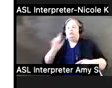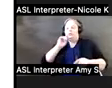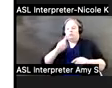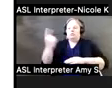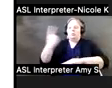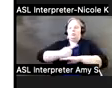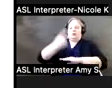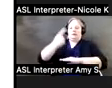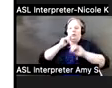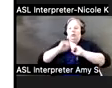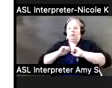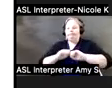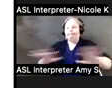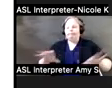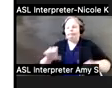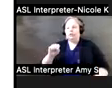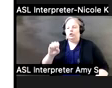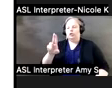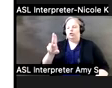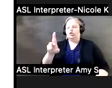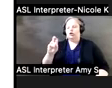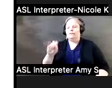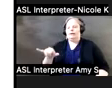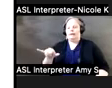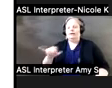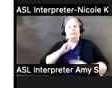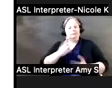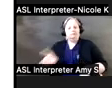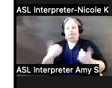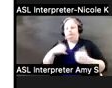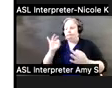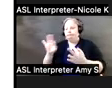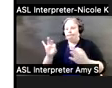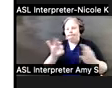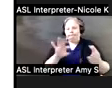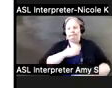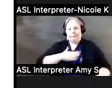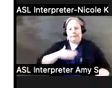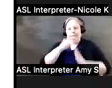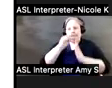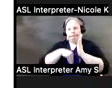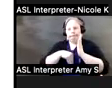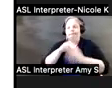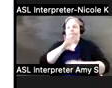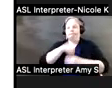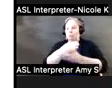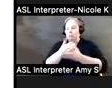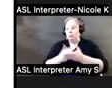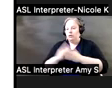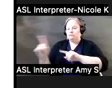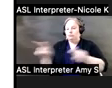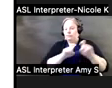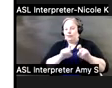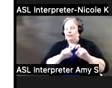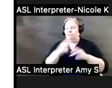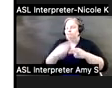you will get a survey, and we obviously welcome your feedback. And then part of that survey is a short